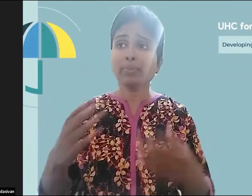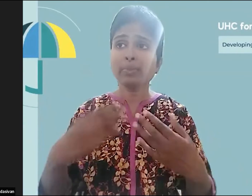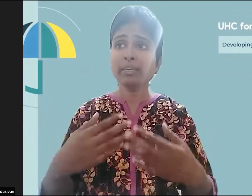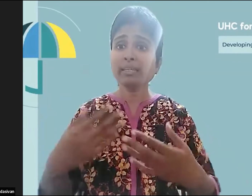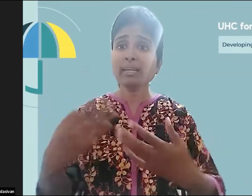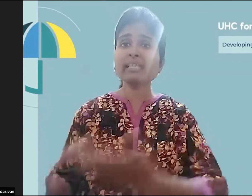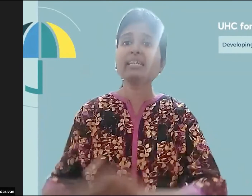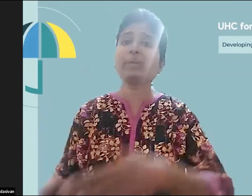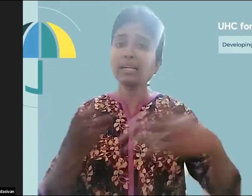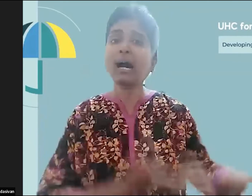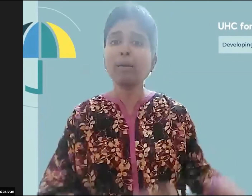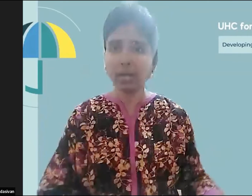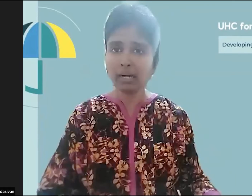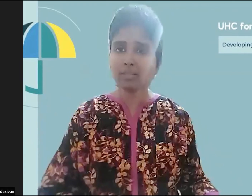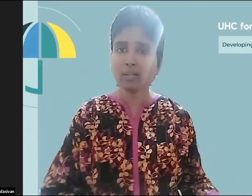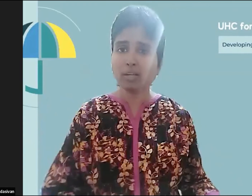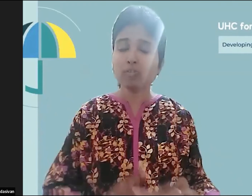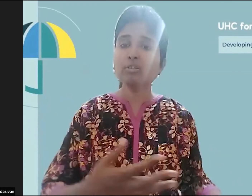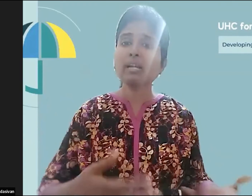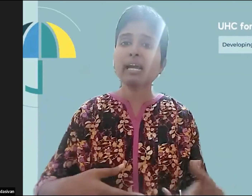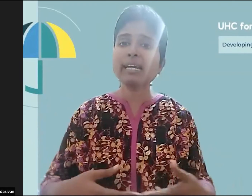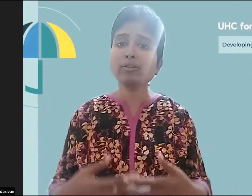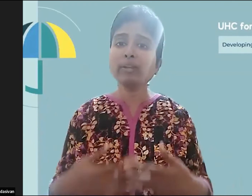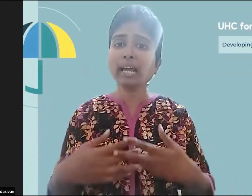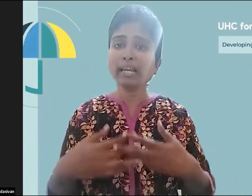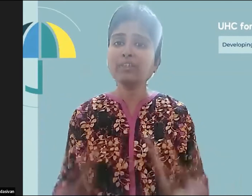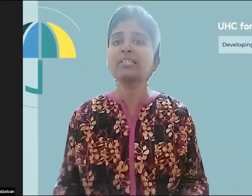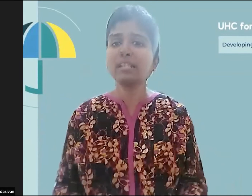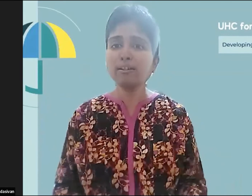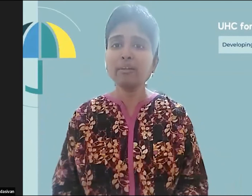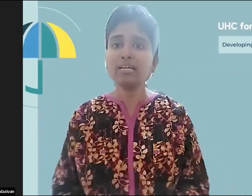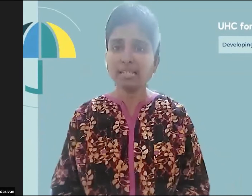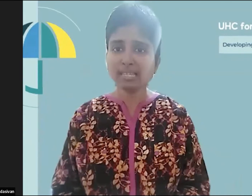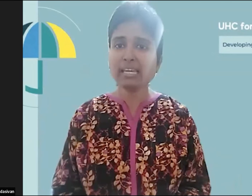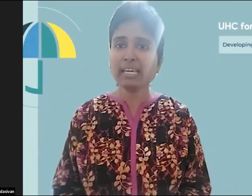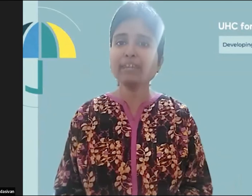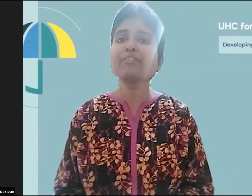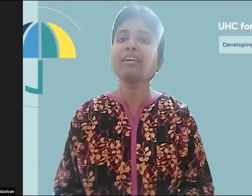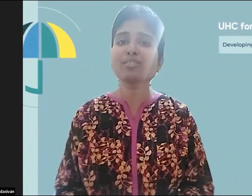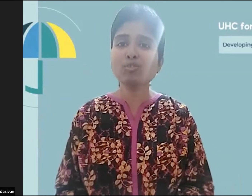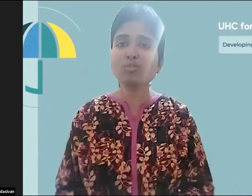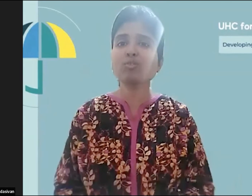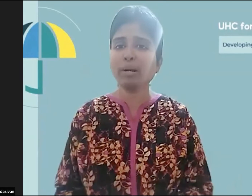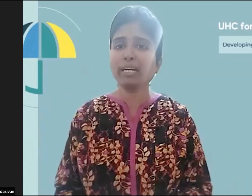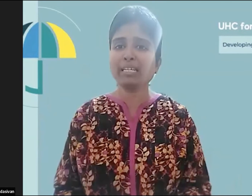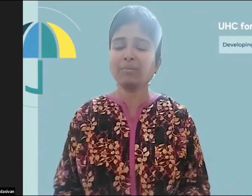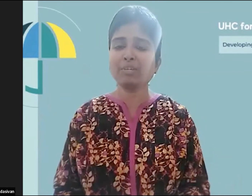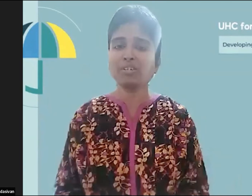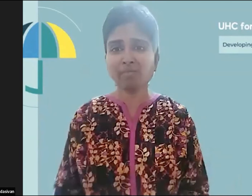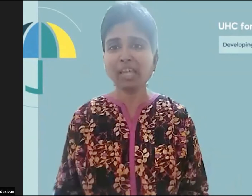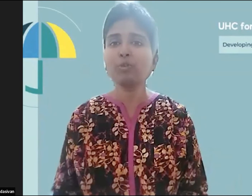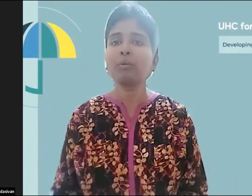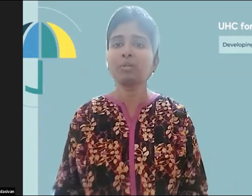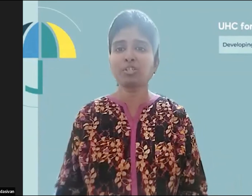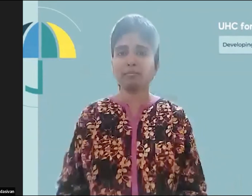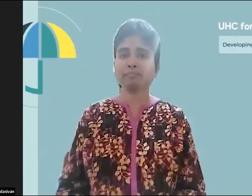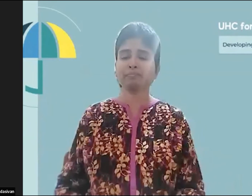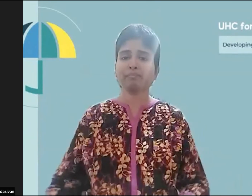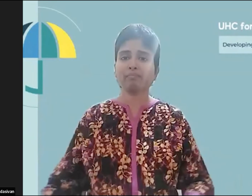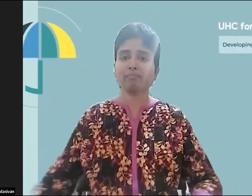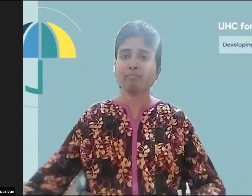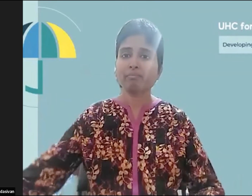disability, thinking that he might harm others. So the right to life itself is in stake if there is no social participation. Thank you very